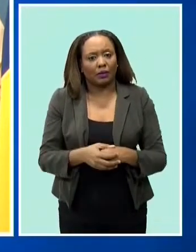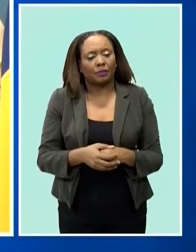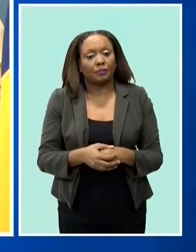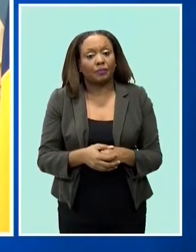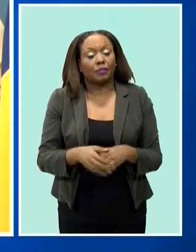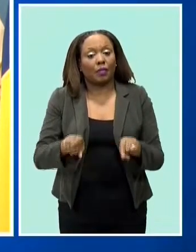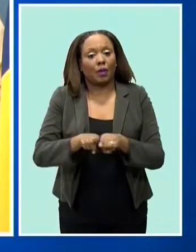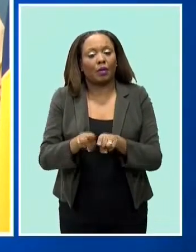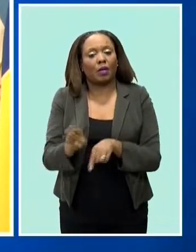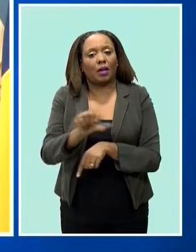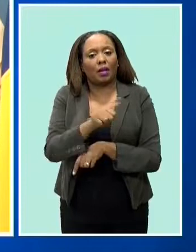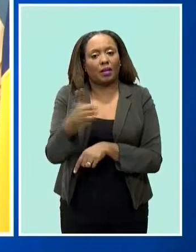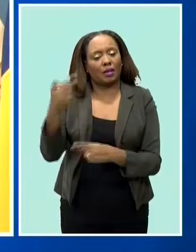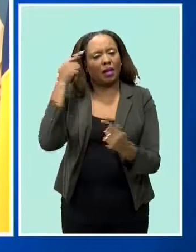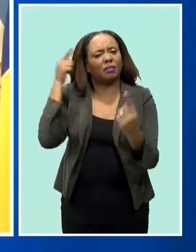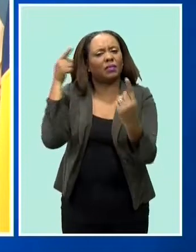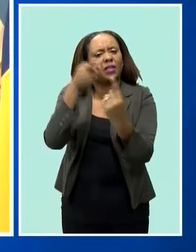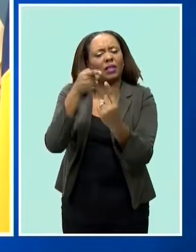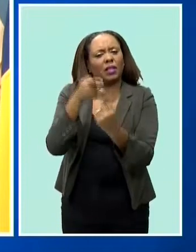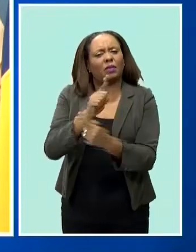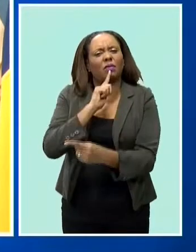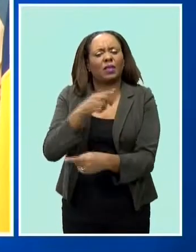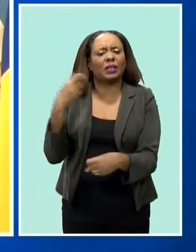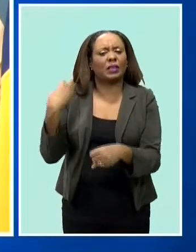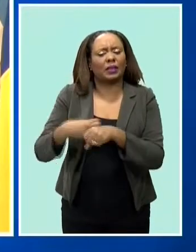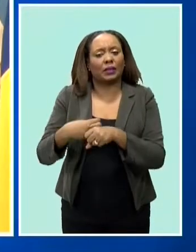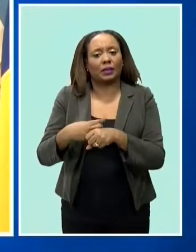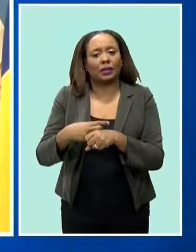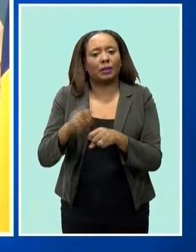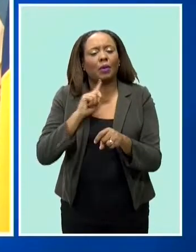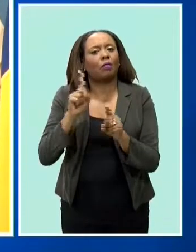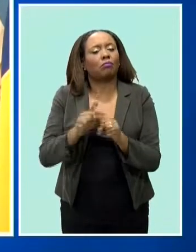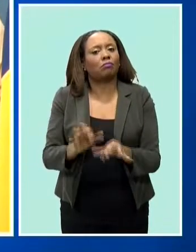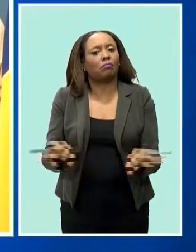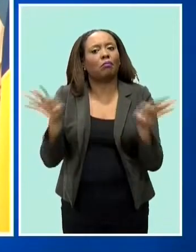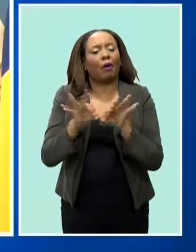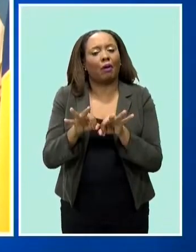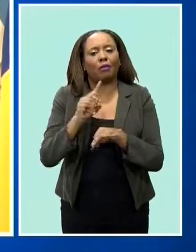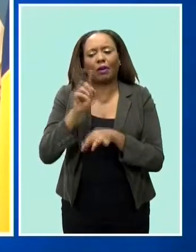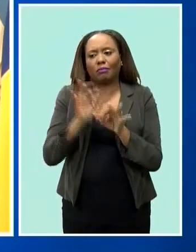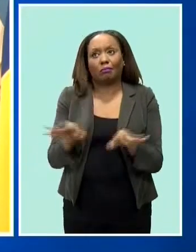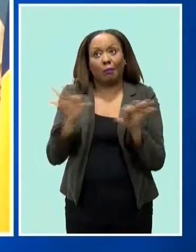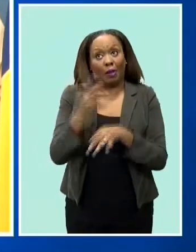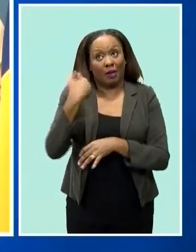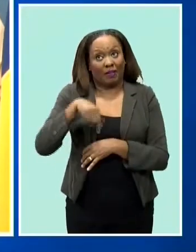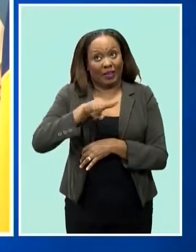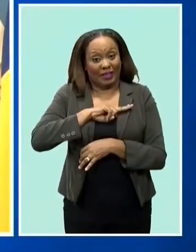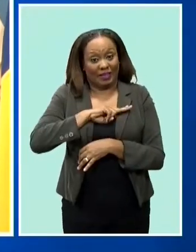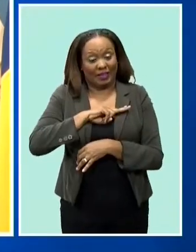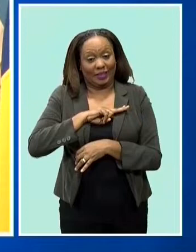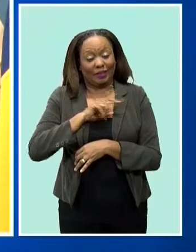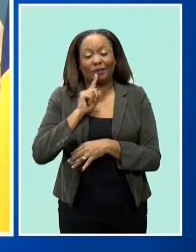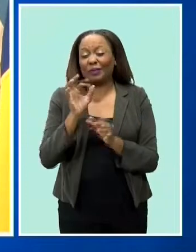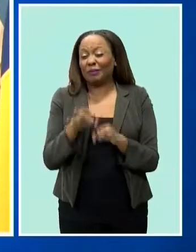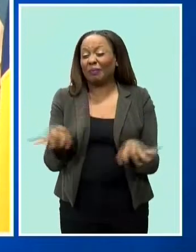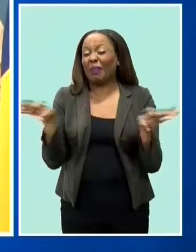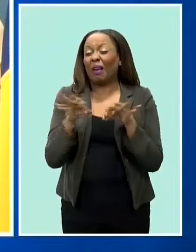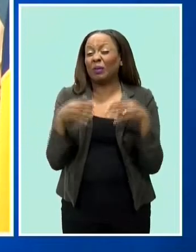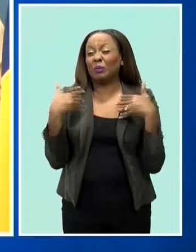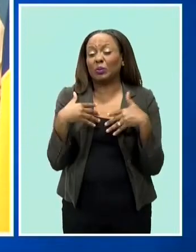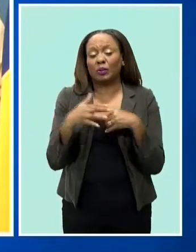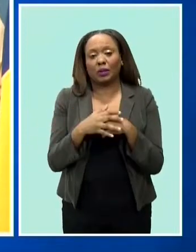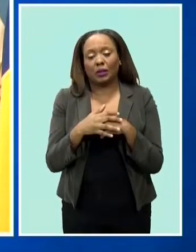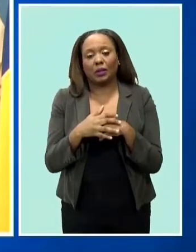objective, which is probably the most difficult, but certainly the most important, in fact it's the one that this is all about, is to